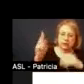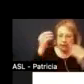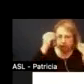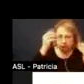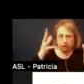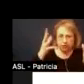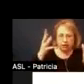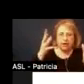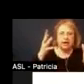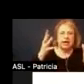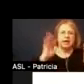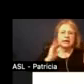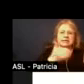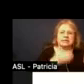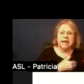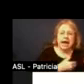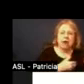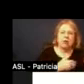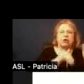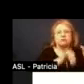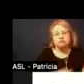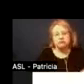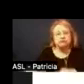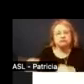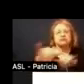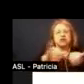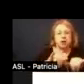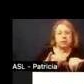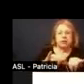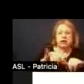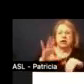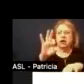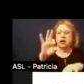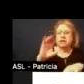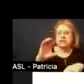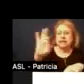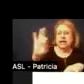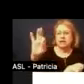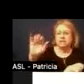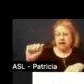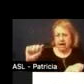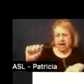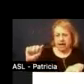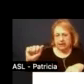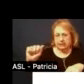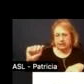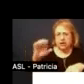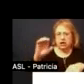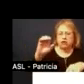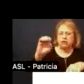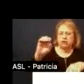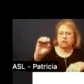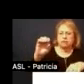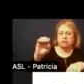math assessments and the data that you see here is uh reflects the percentage of students that